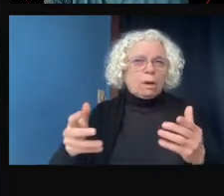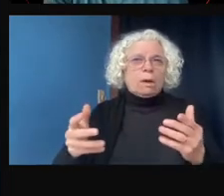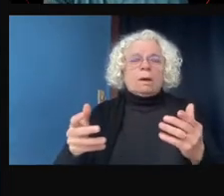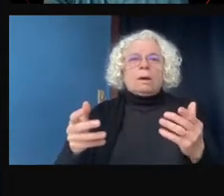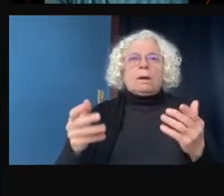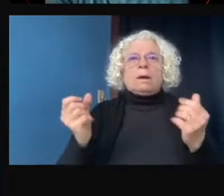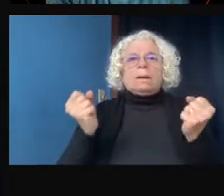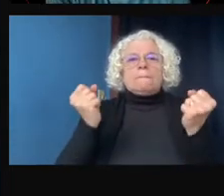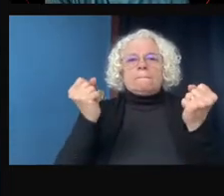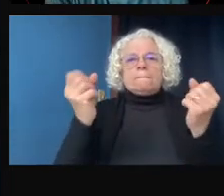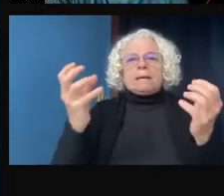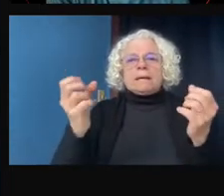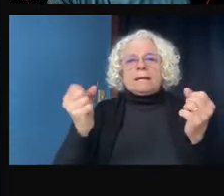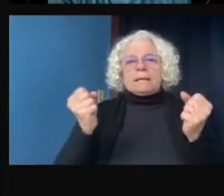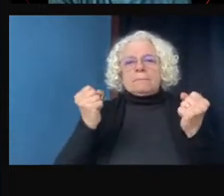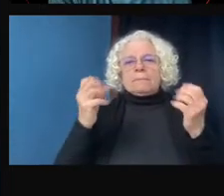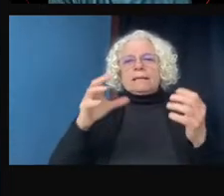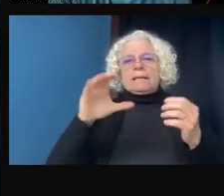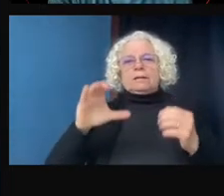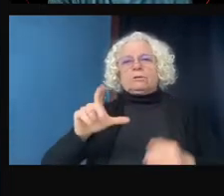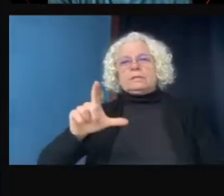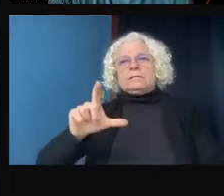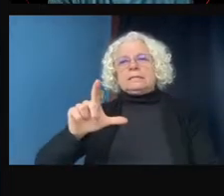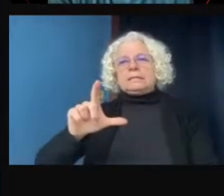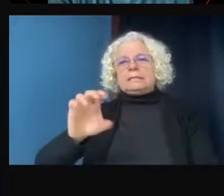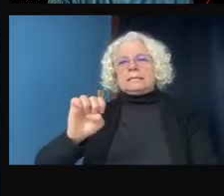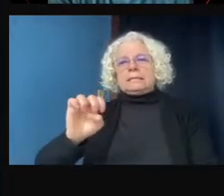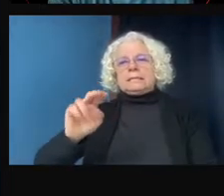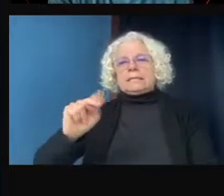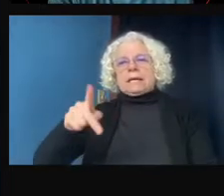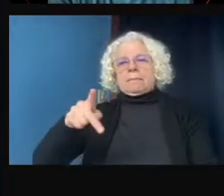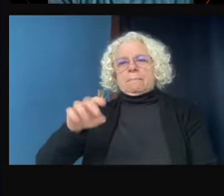hundreds of Lenape